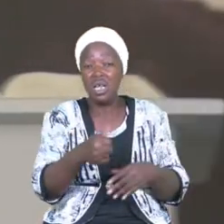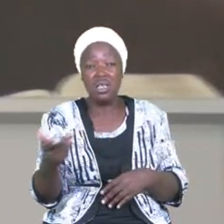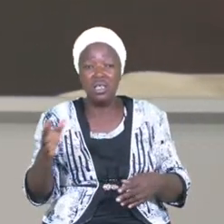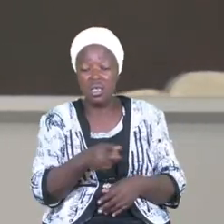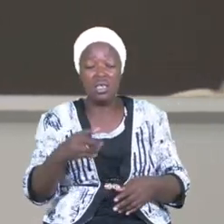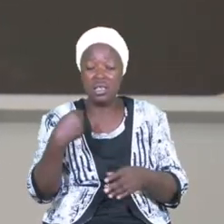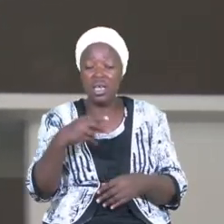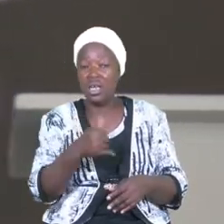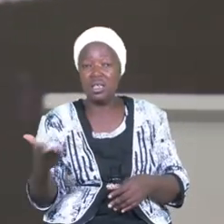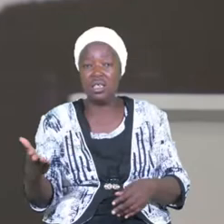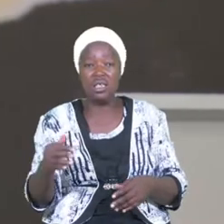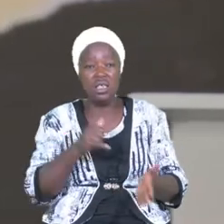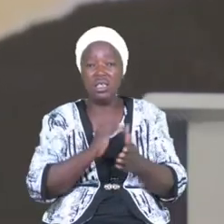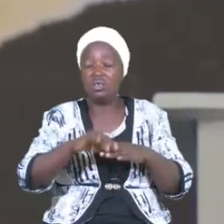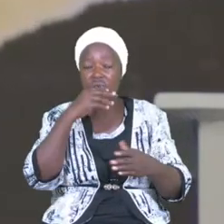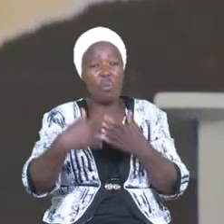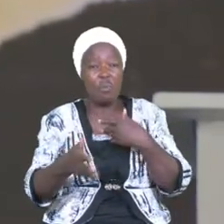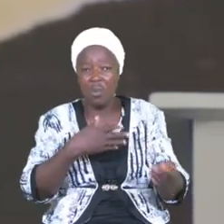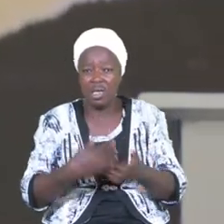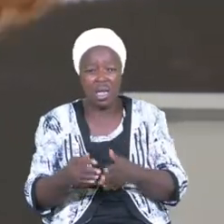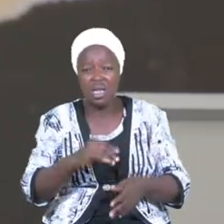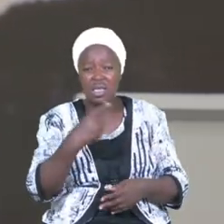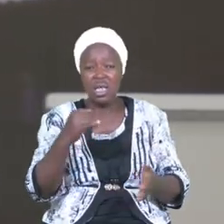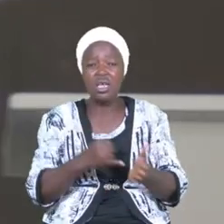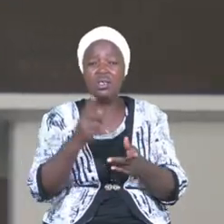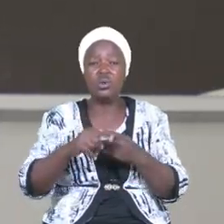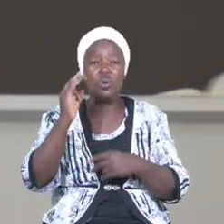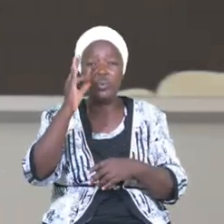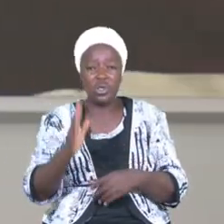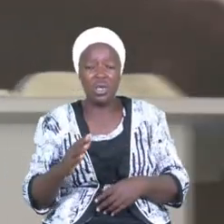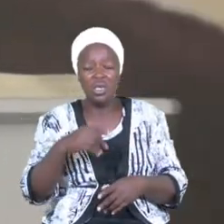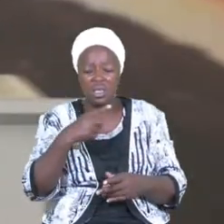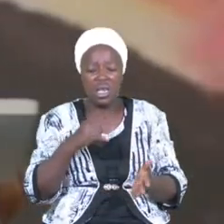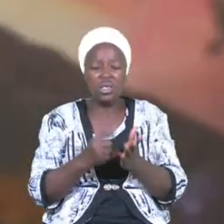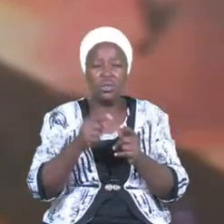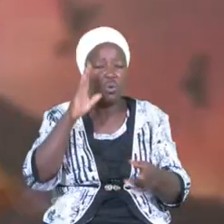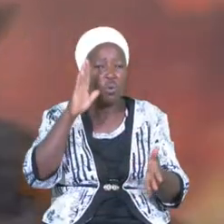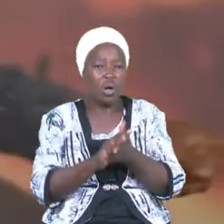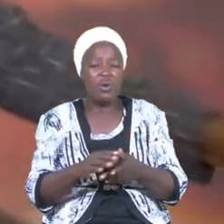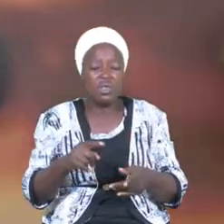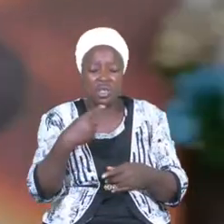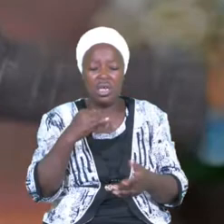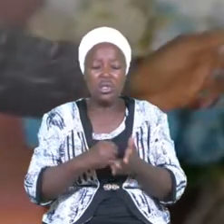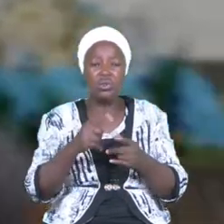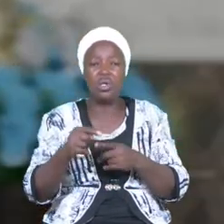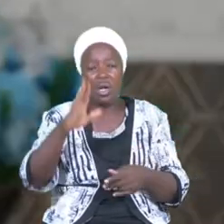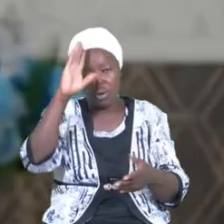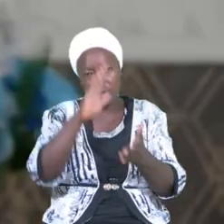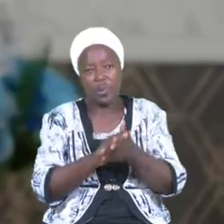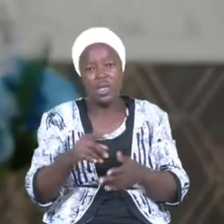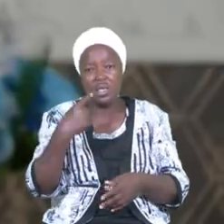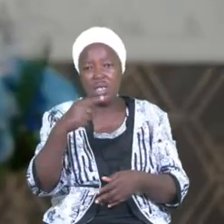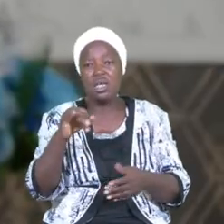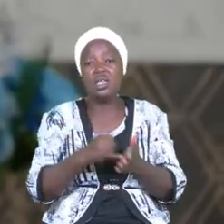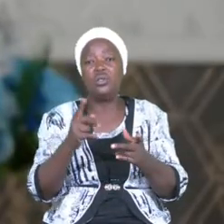doesn't matter. They're saying it to a preacher, they're saying it to their wife, they're saying it to their husband, they're saying it to